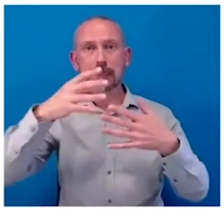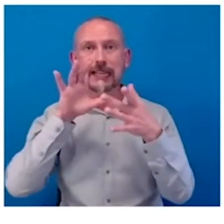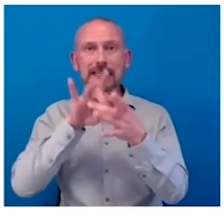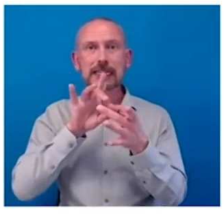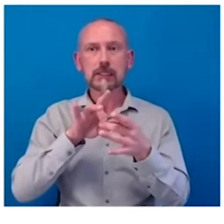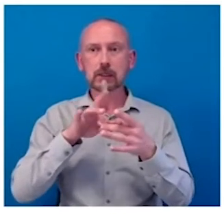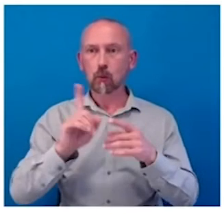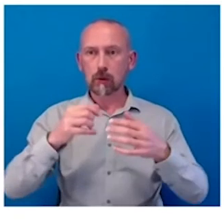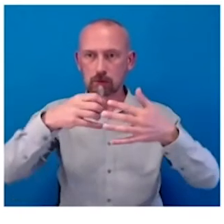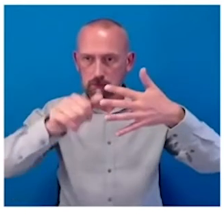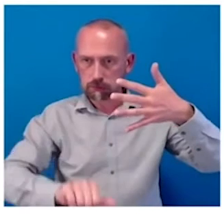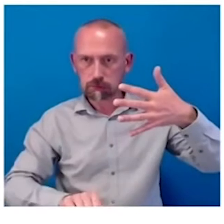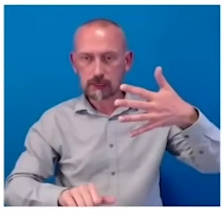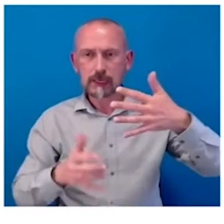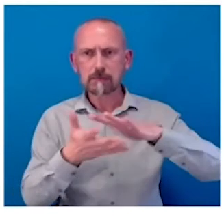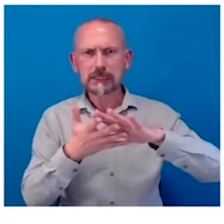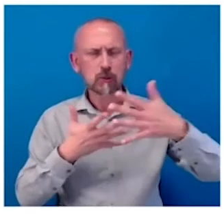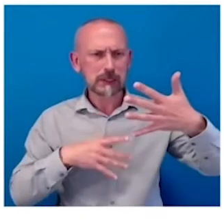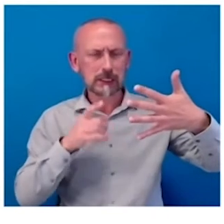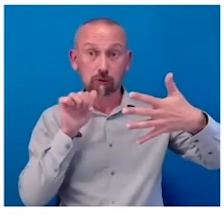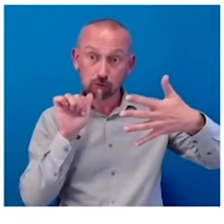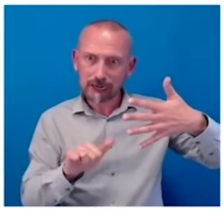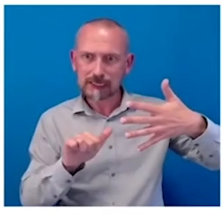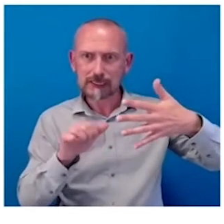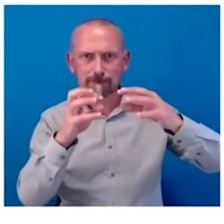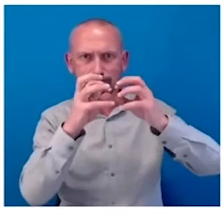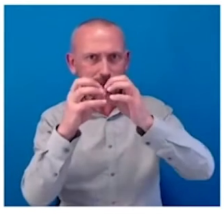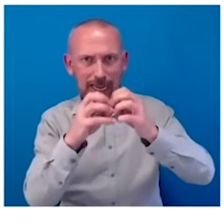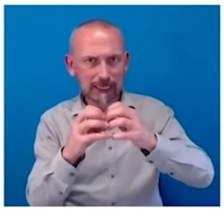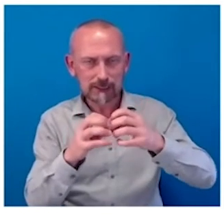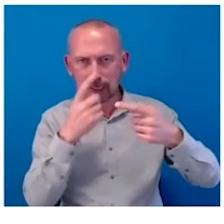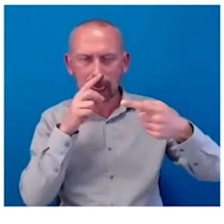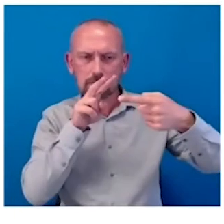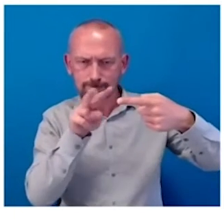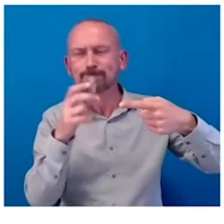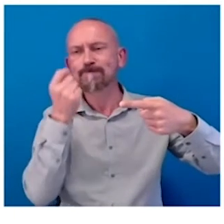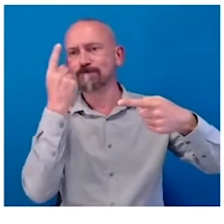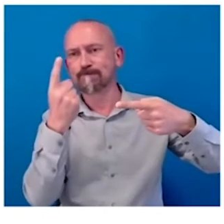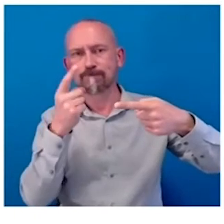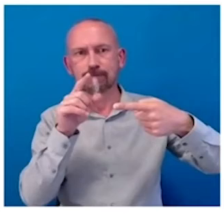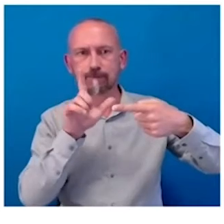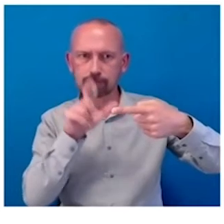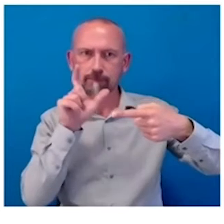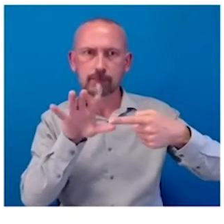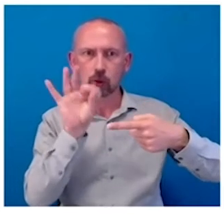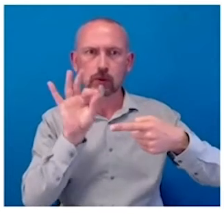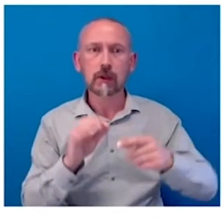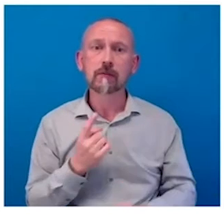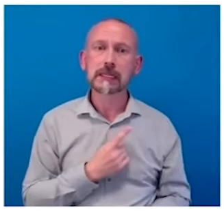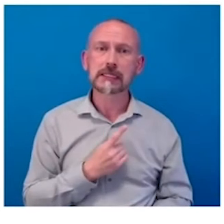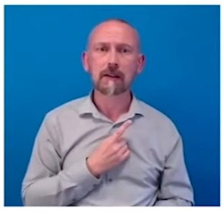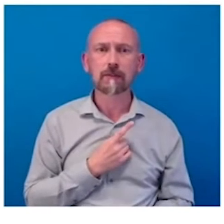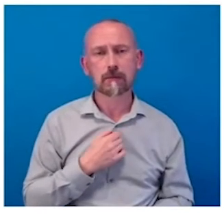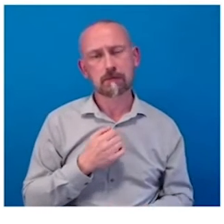So they need to have this meaningful content in the link text. To meet the Web Content Accessibility Guidelines, you need to make sure